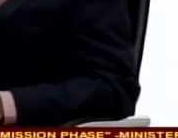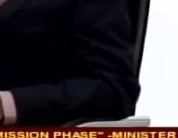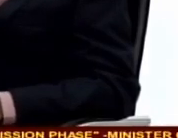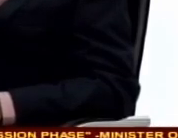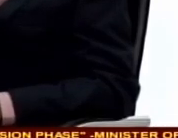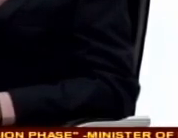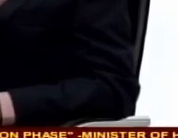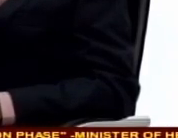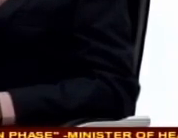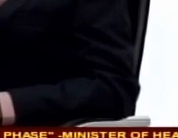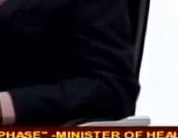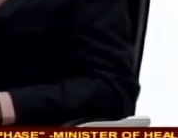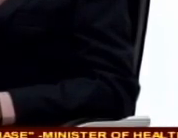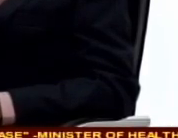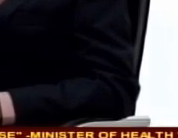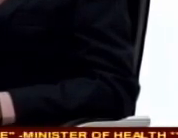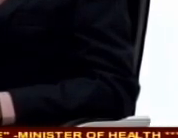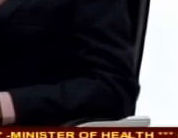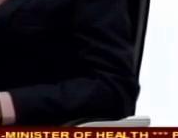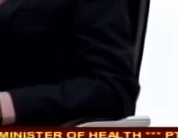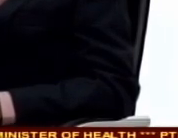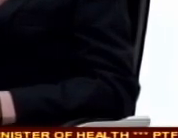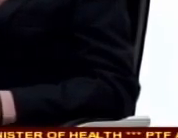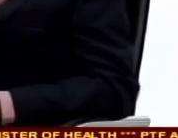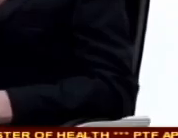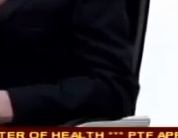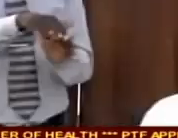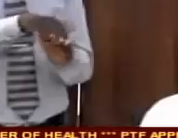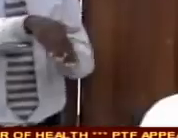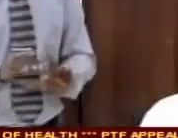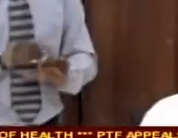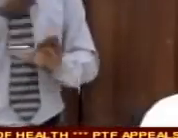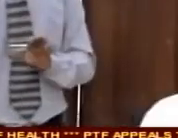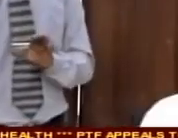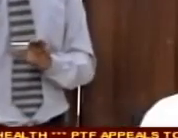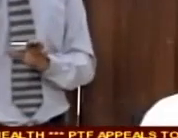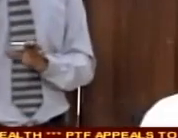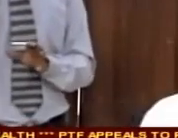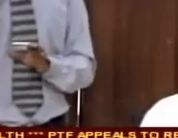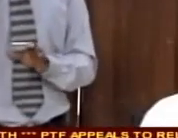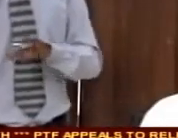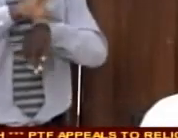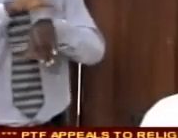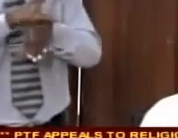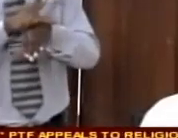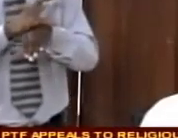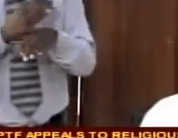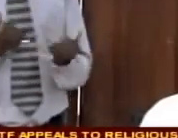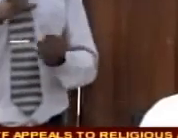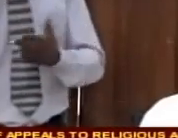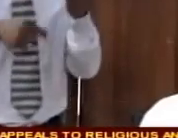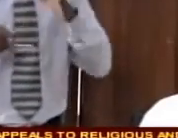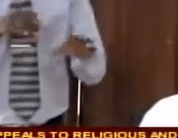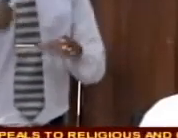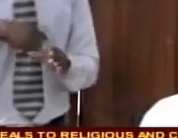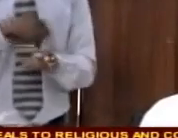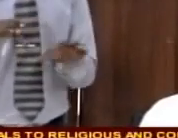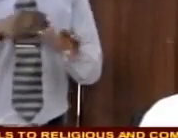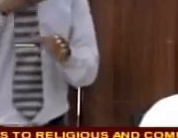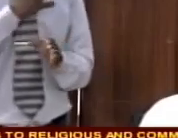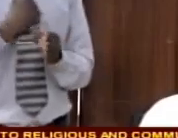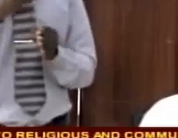a Catholic, she ought to have been buried within 2 weeks. We need to take her to Uromi, Edo State, for burial. What do we do? And the Minister